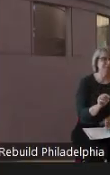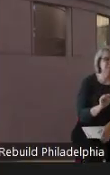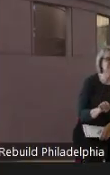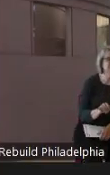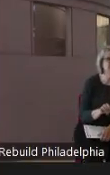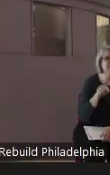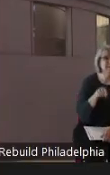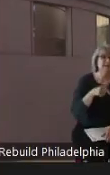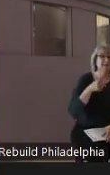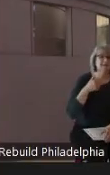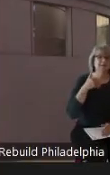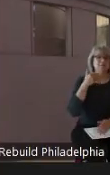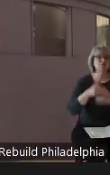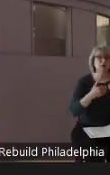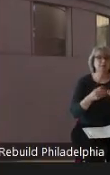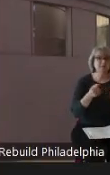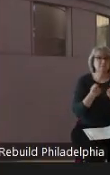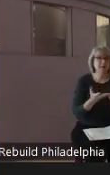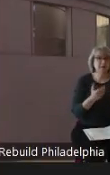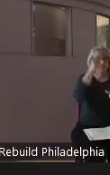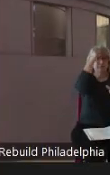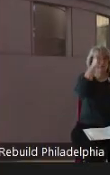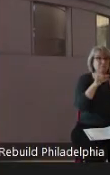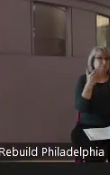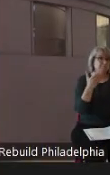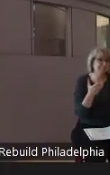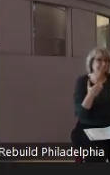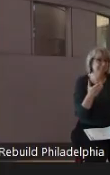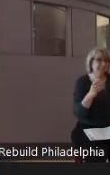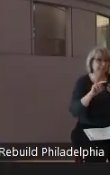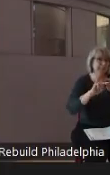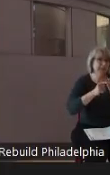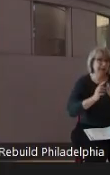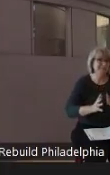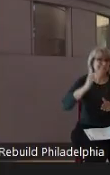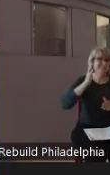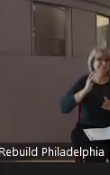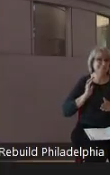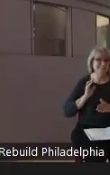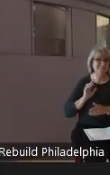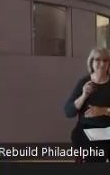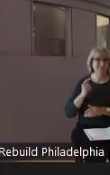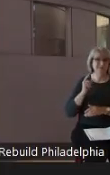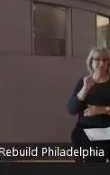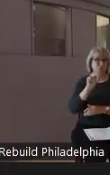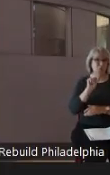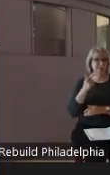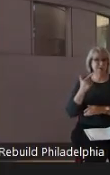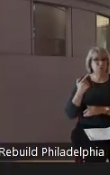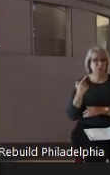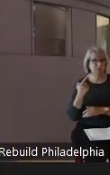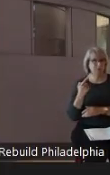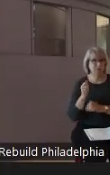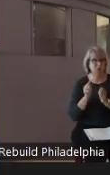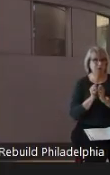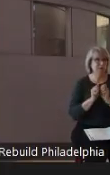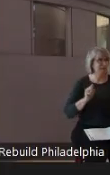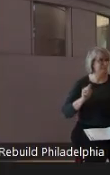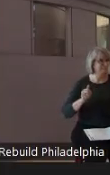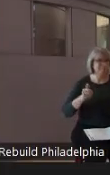So this process, as many of you may remember, started back in late 2021 with a meet and